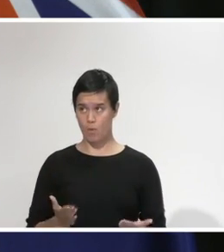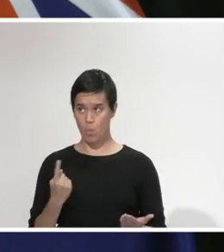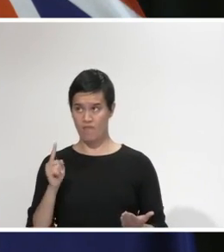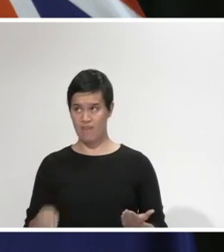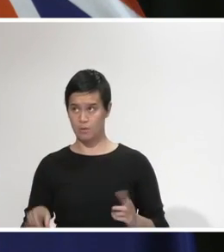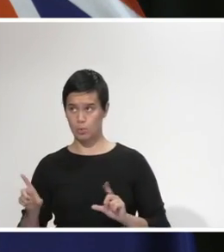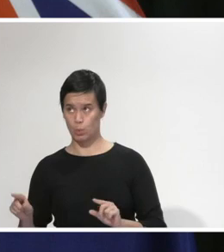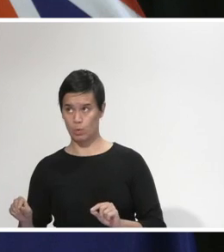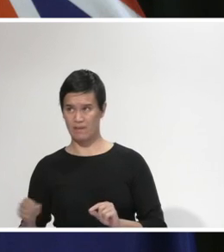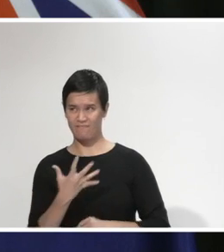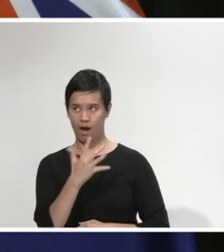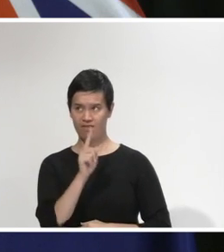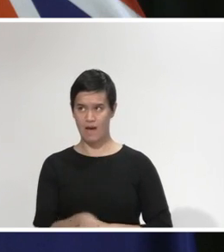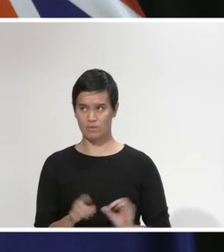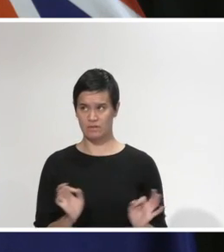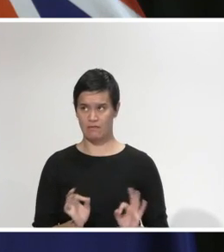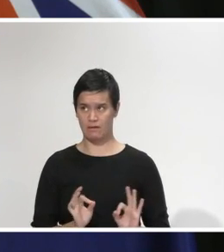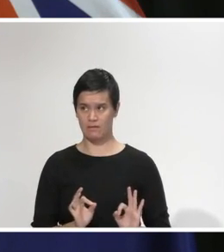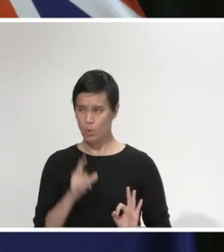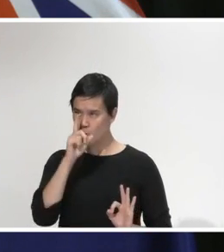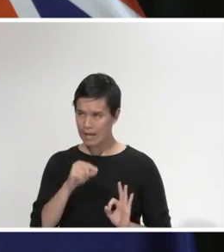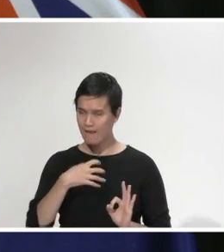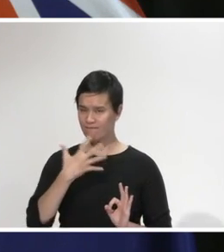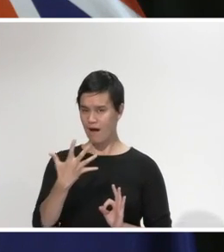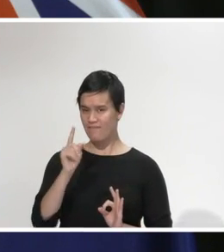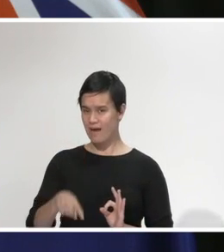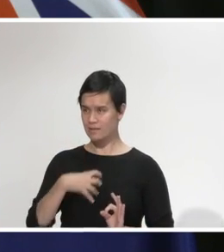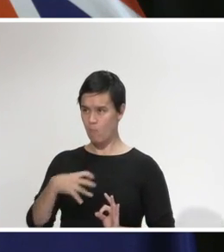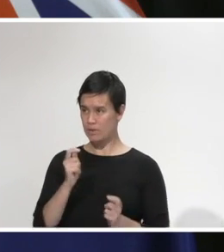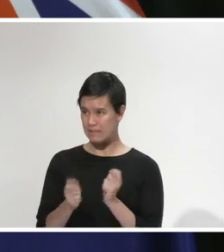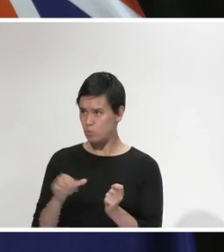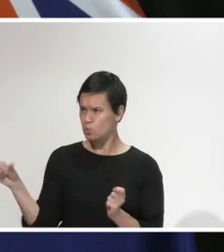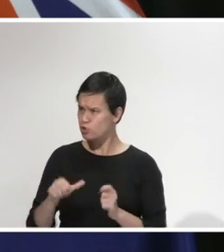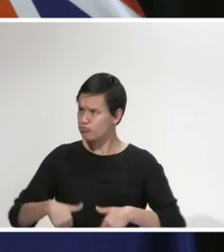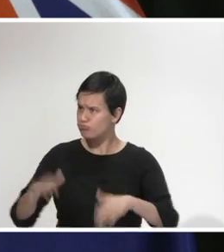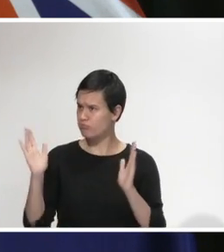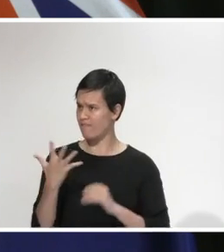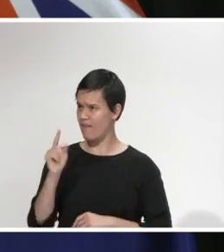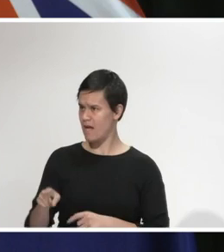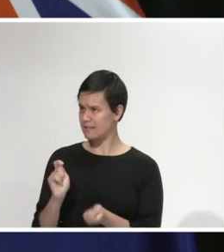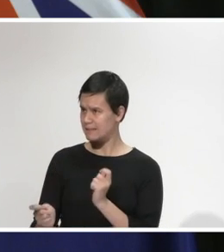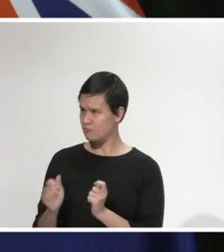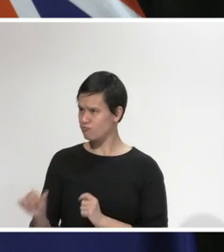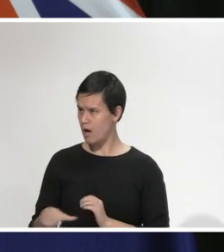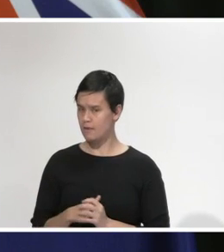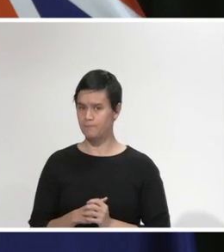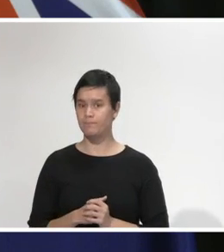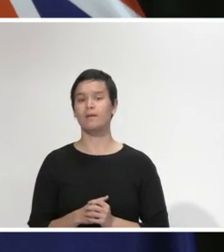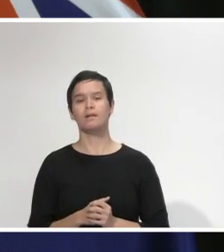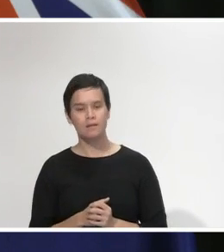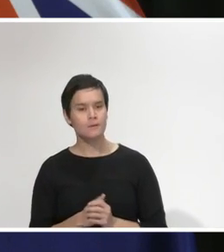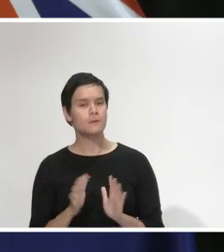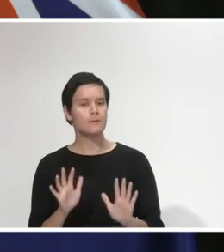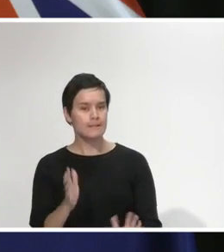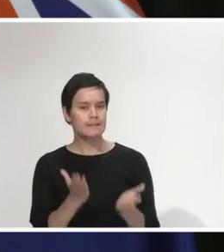a program? Not for testing asymptomatic people. So what we now have is a situation where we've got capacity to